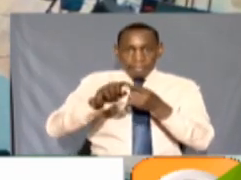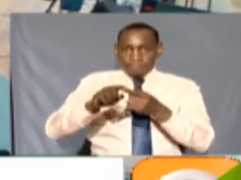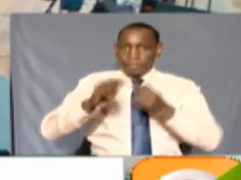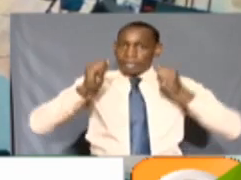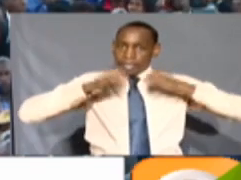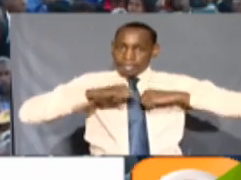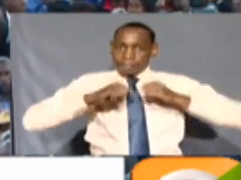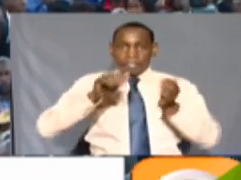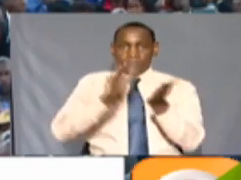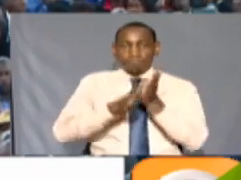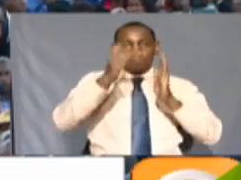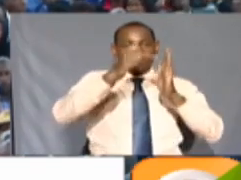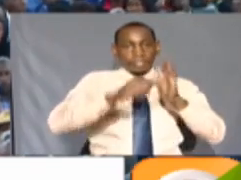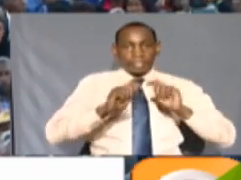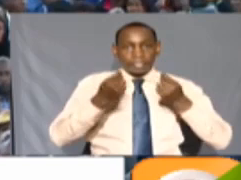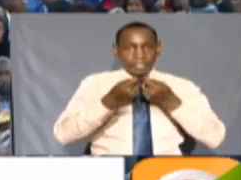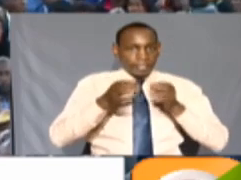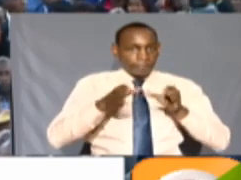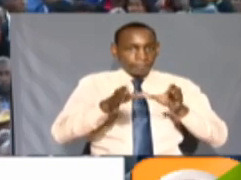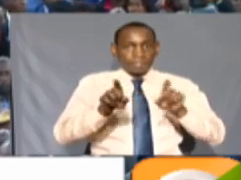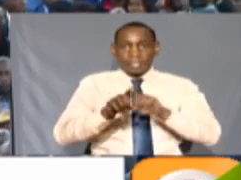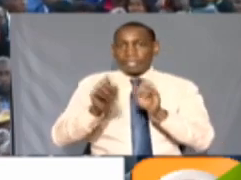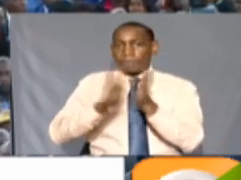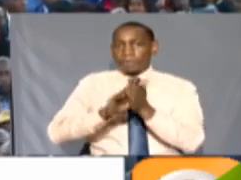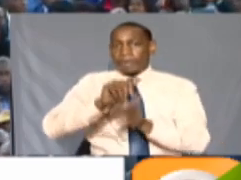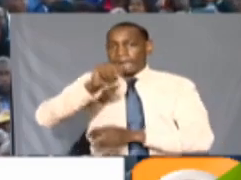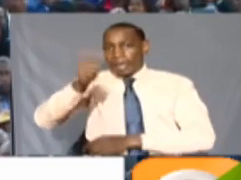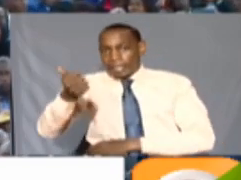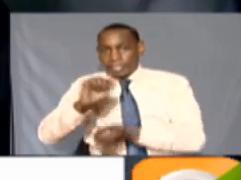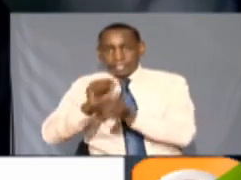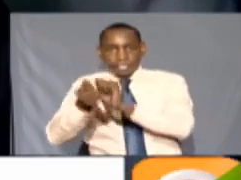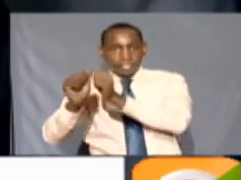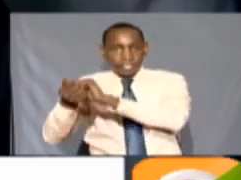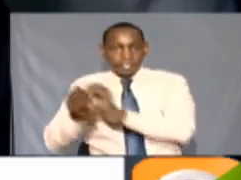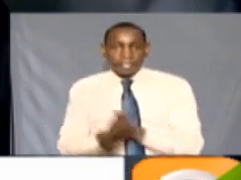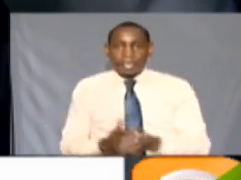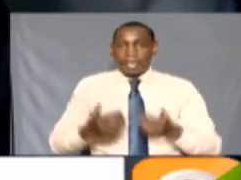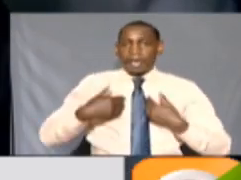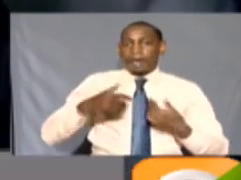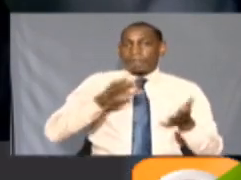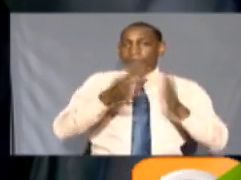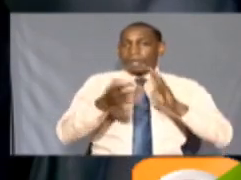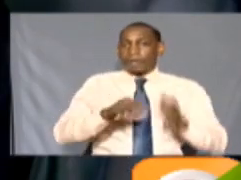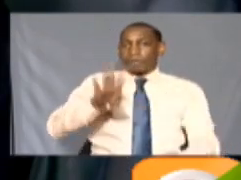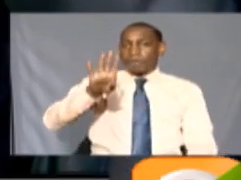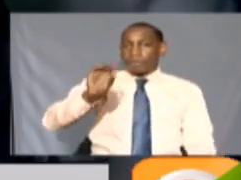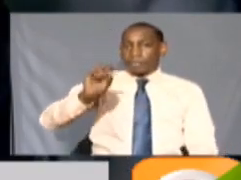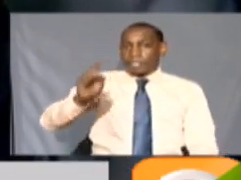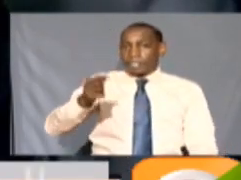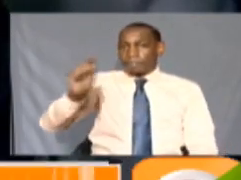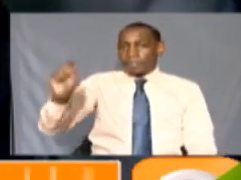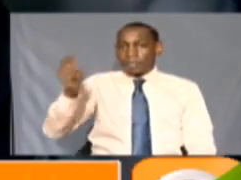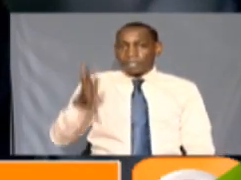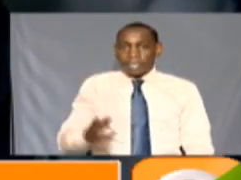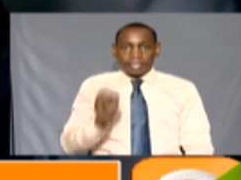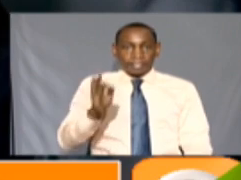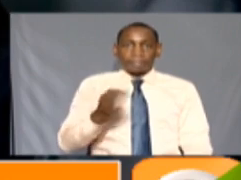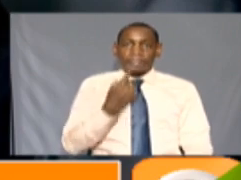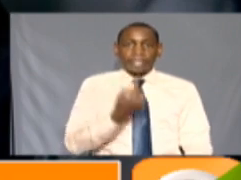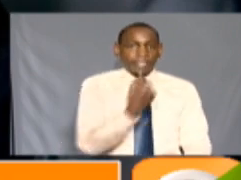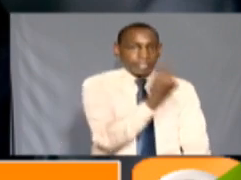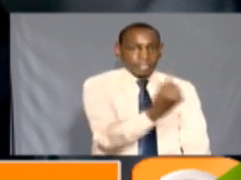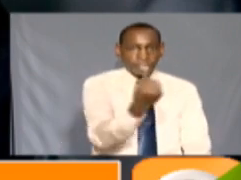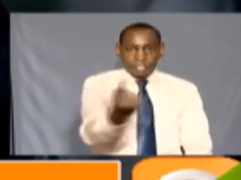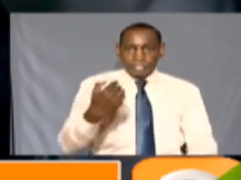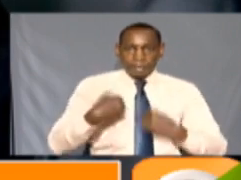on the recommendations of the task force while proposing other amendments. We have about 40 million Kenyans. If you are saying that each one of them gets